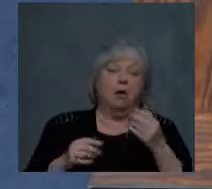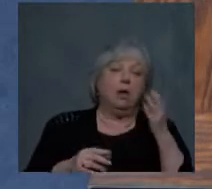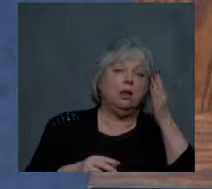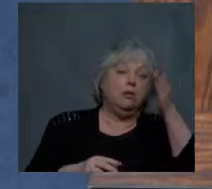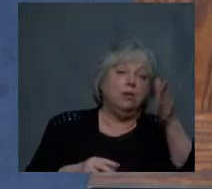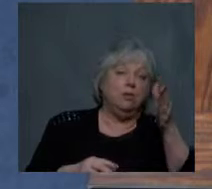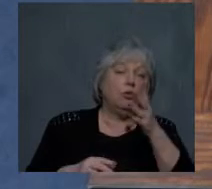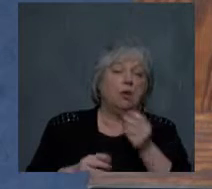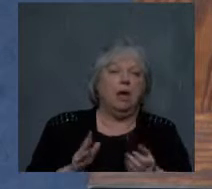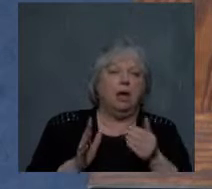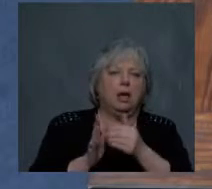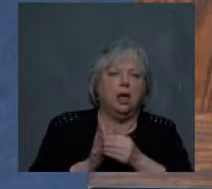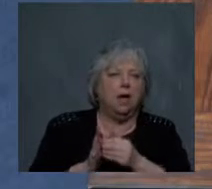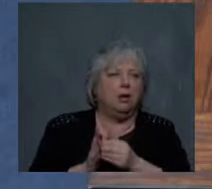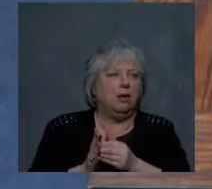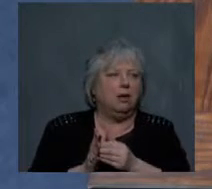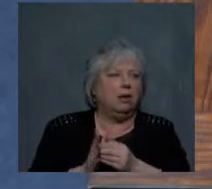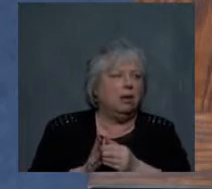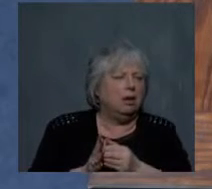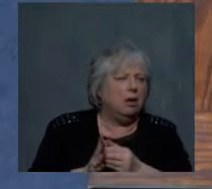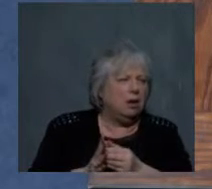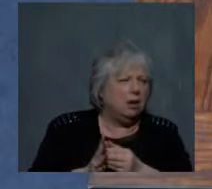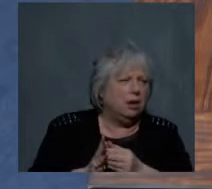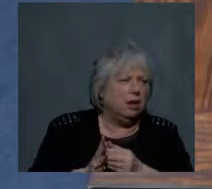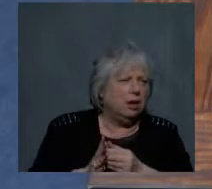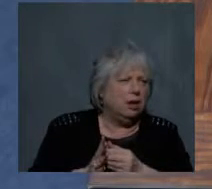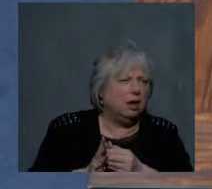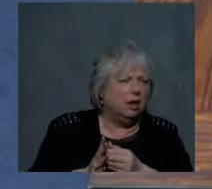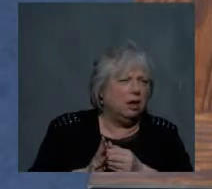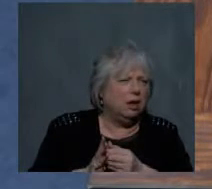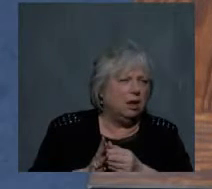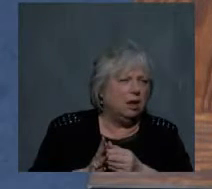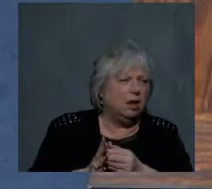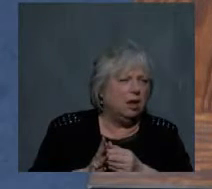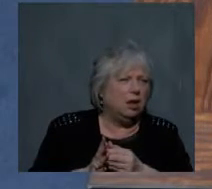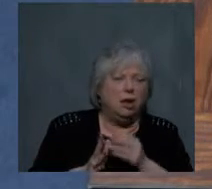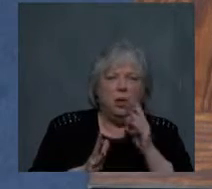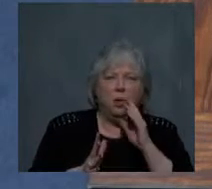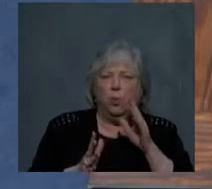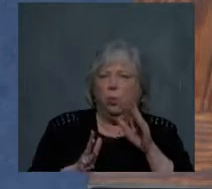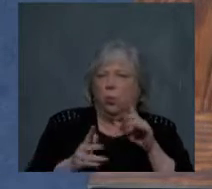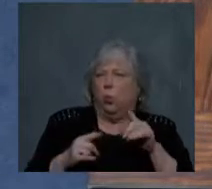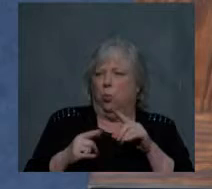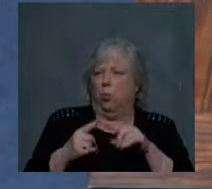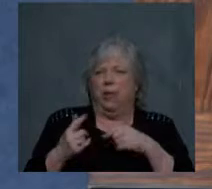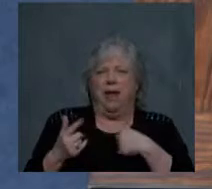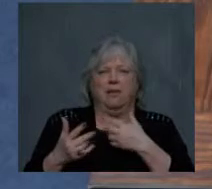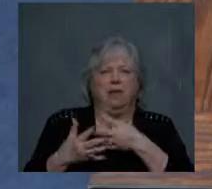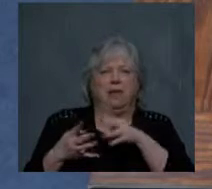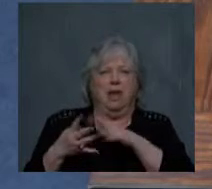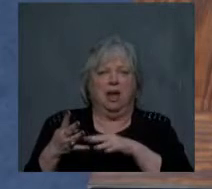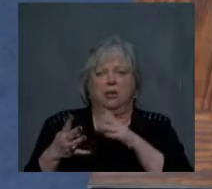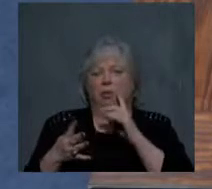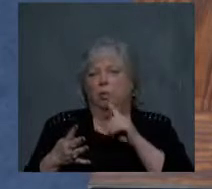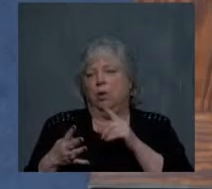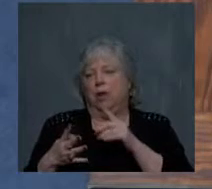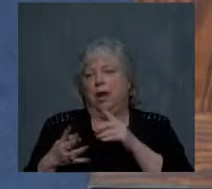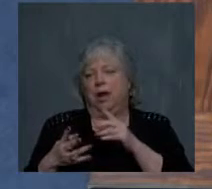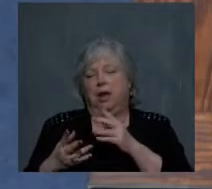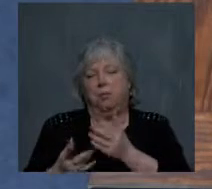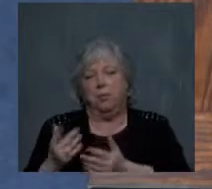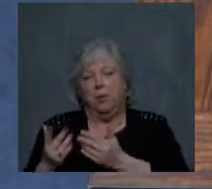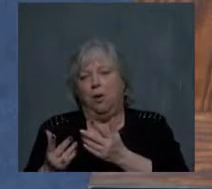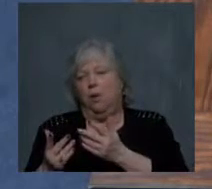again, is it going to be from, like, is there going to be a schedule of when they're going to do them? Are they going to do them on the weekends